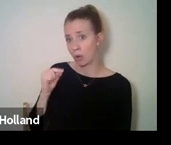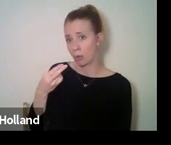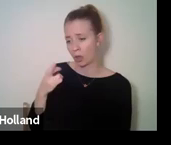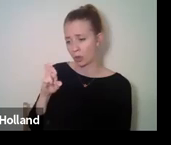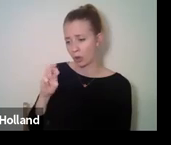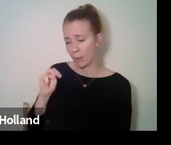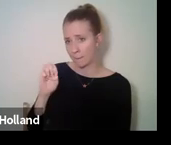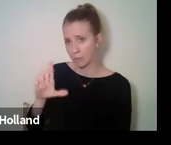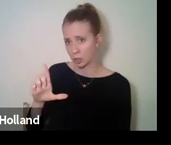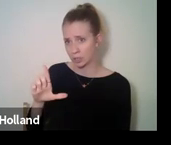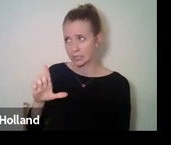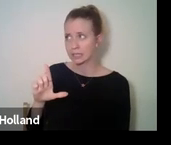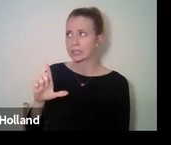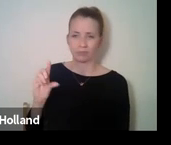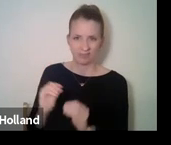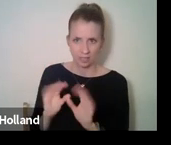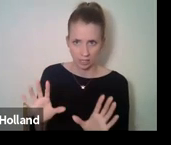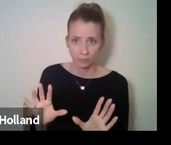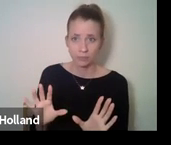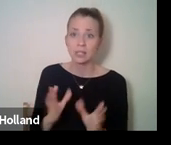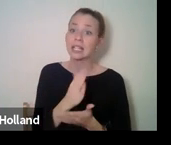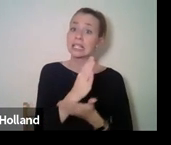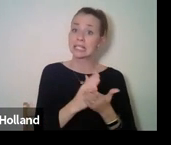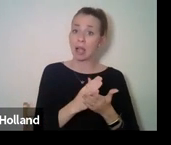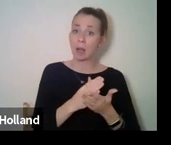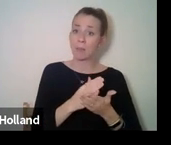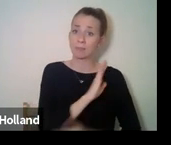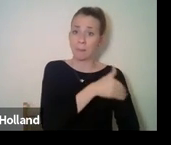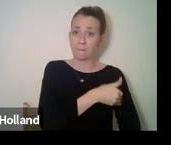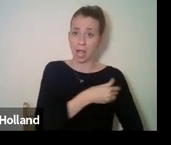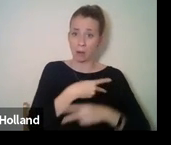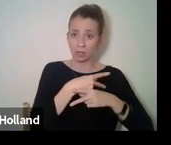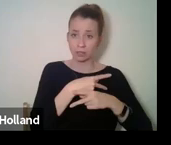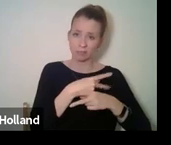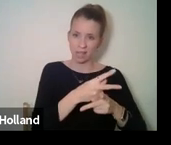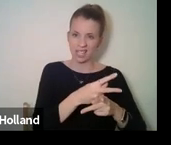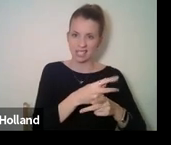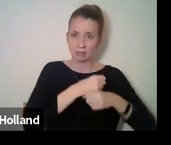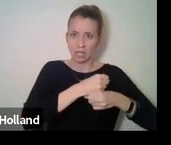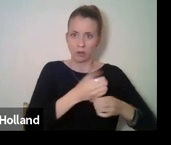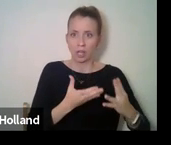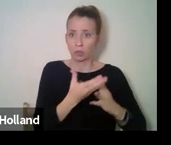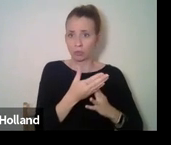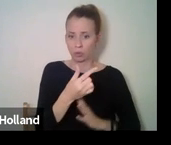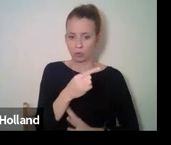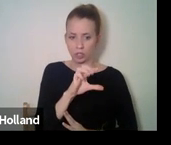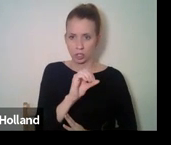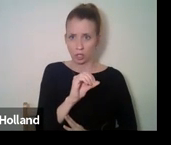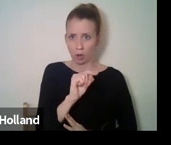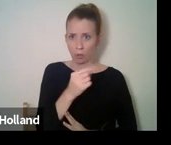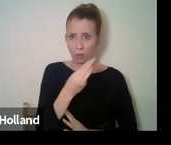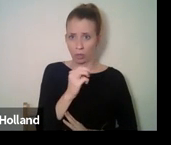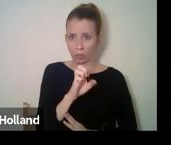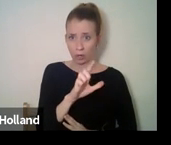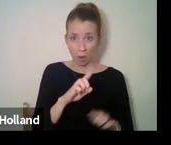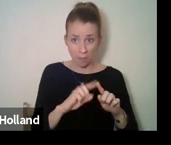some power plants that create electricity through geothermal, but they're located in very specific places